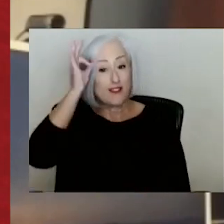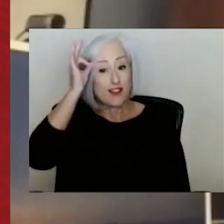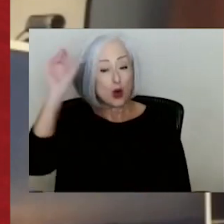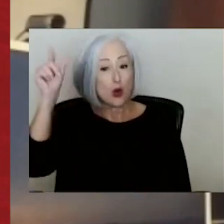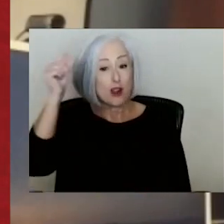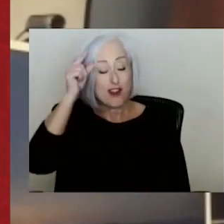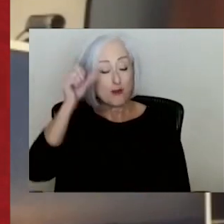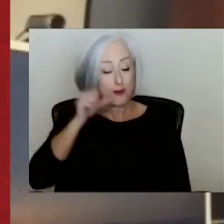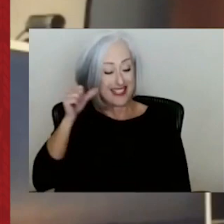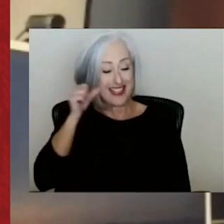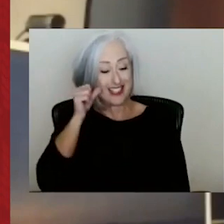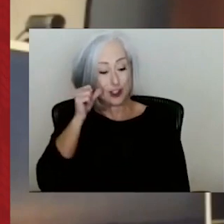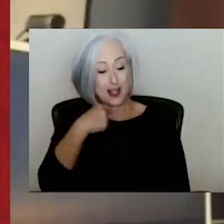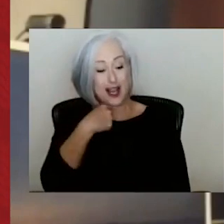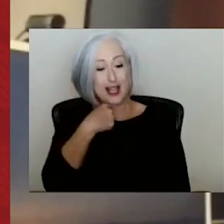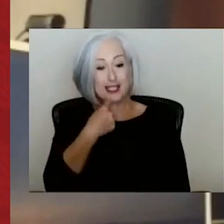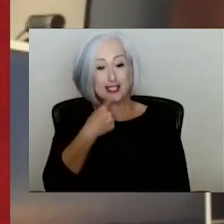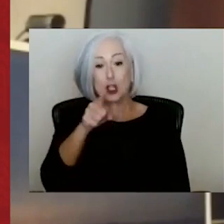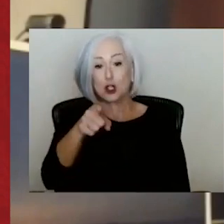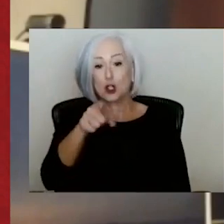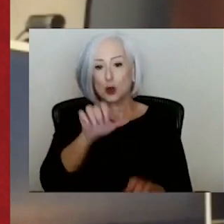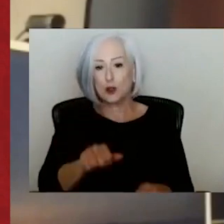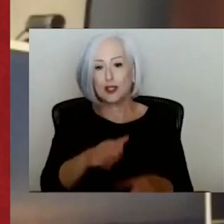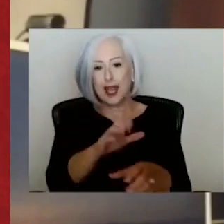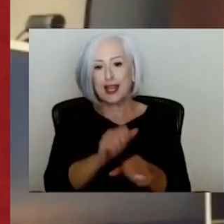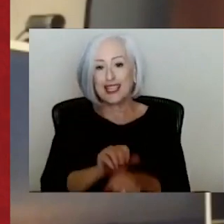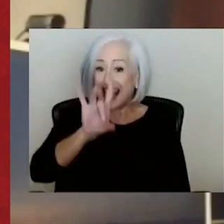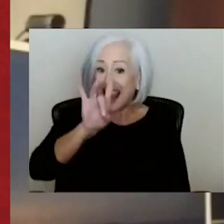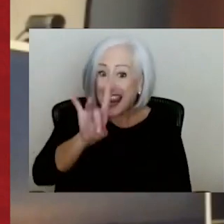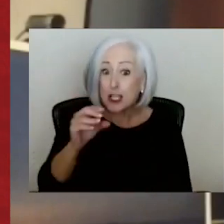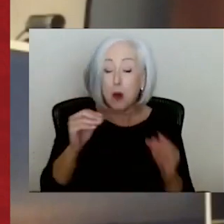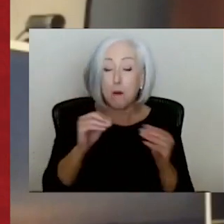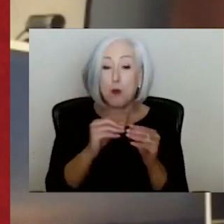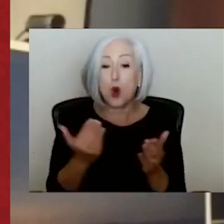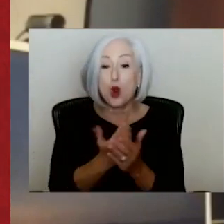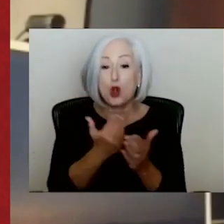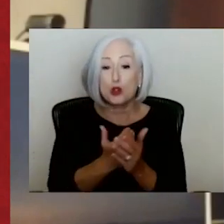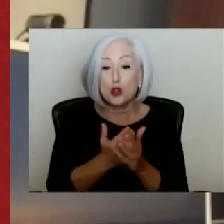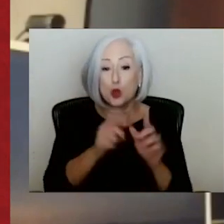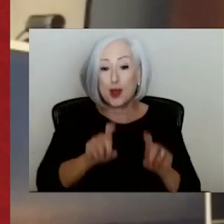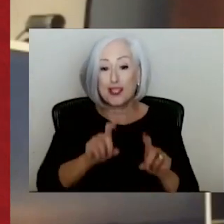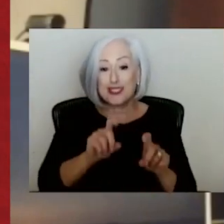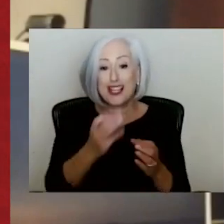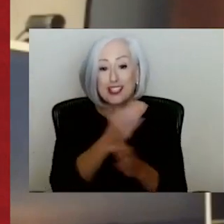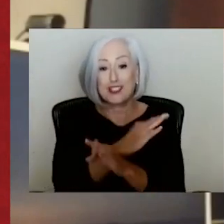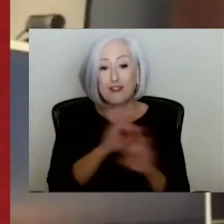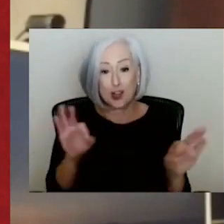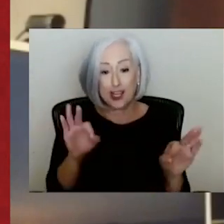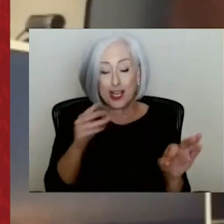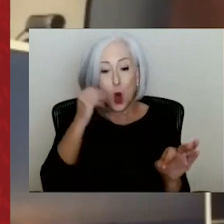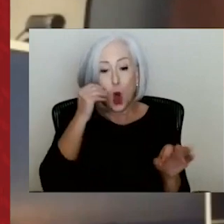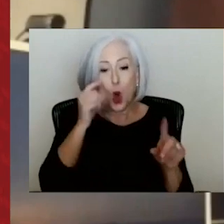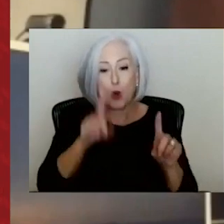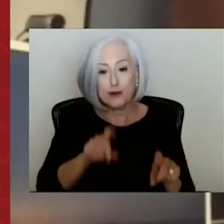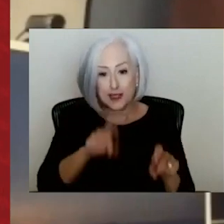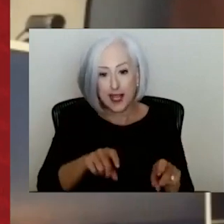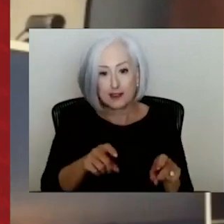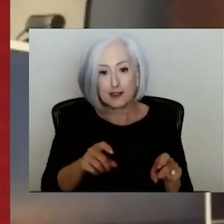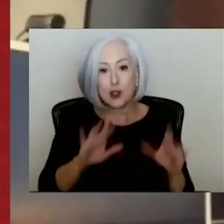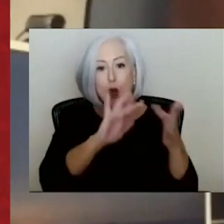yesterday released that you can get 8 more new tests free if you go to their website and order them. So stock up on those.